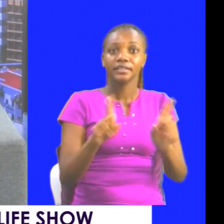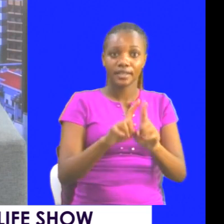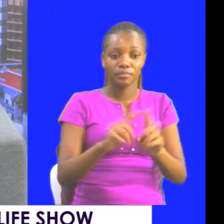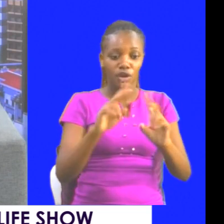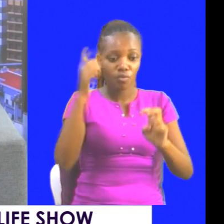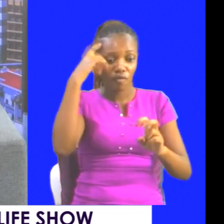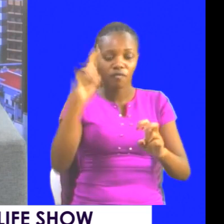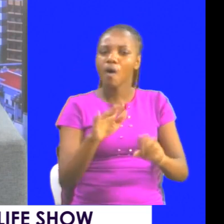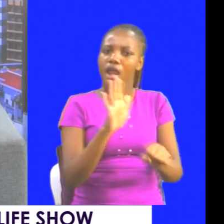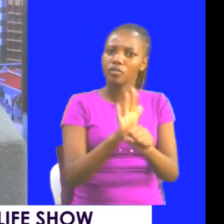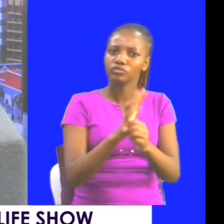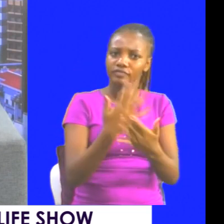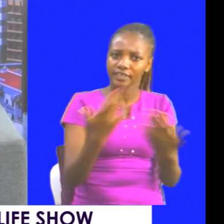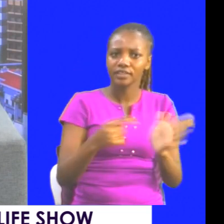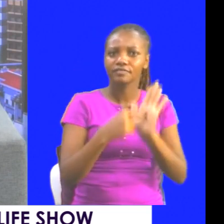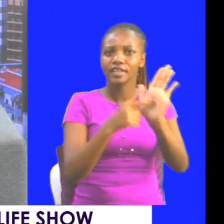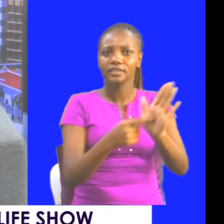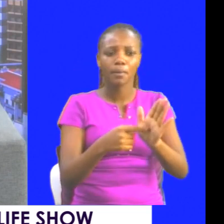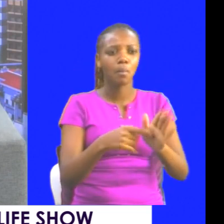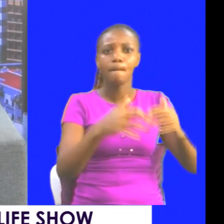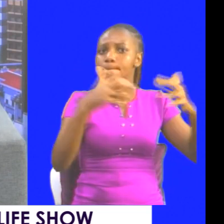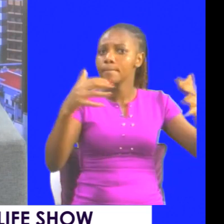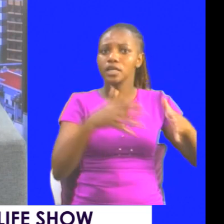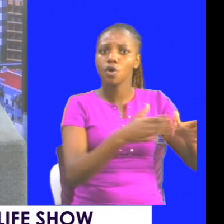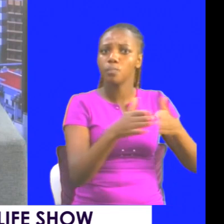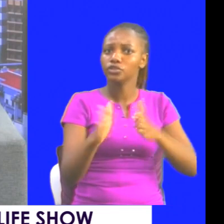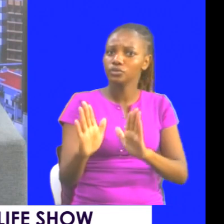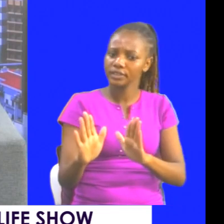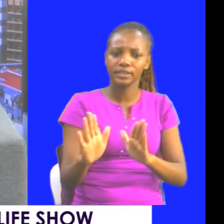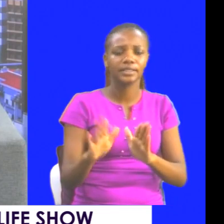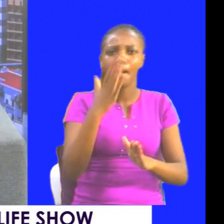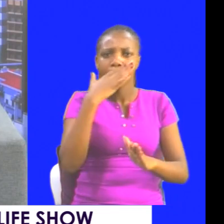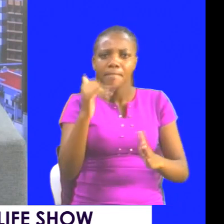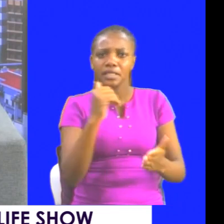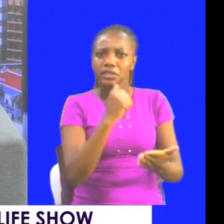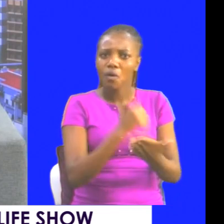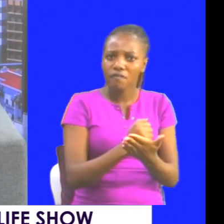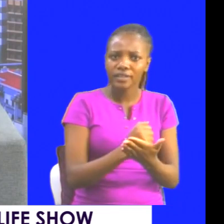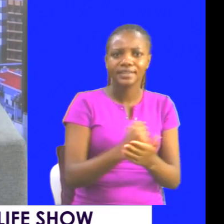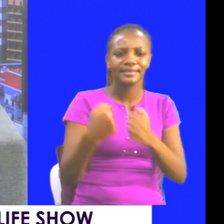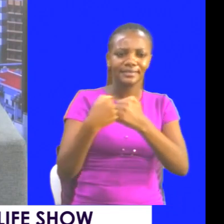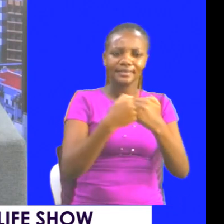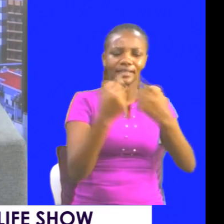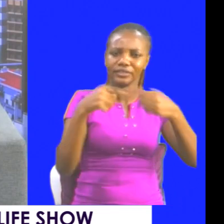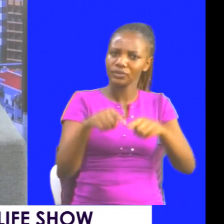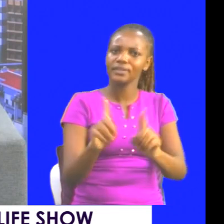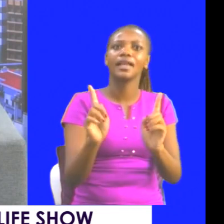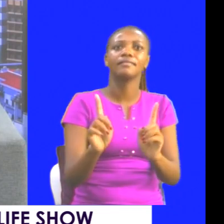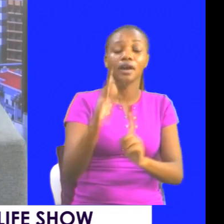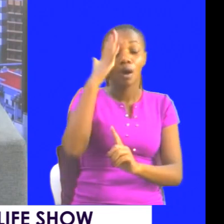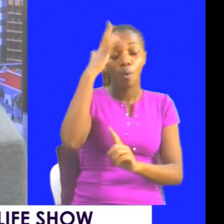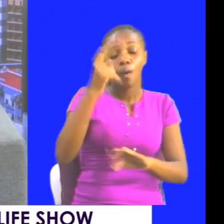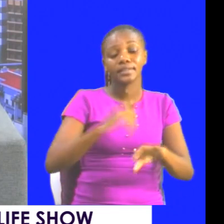monies, greater opportunities, greater offices. Challenge yourself. Because